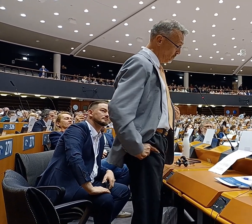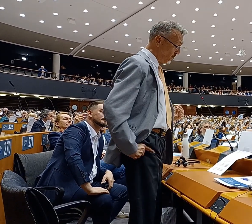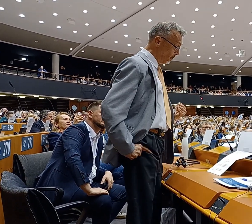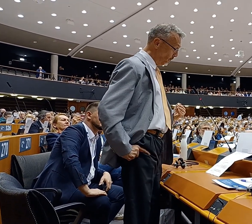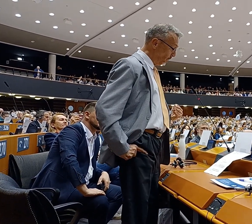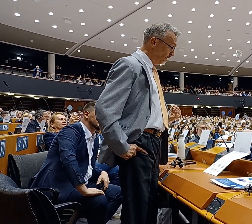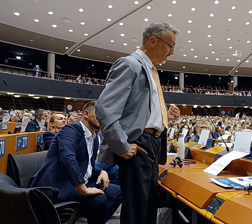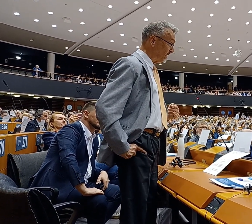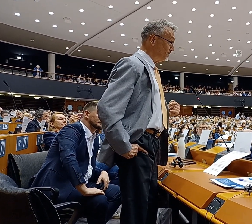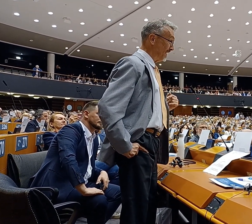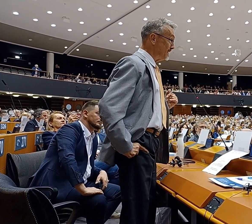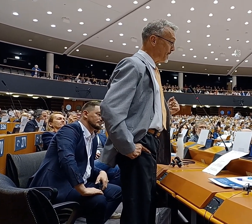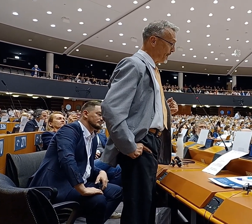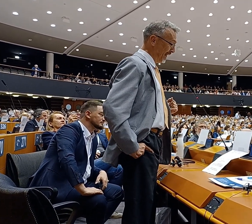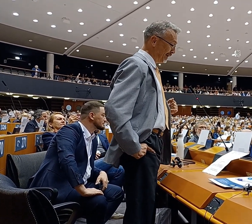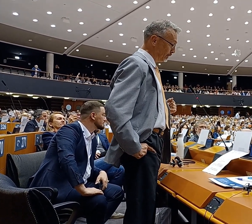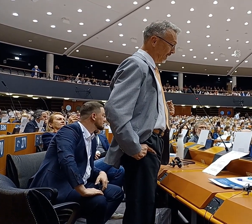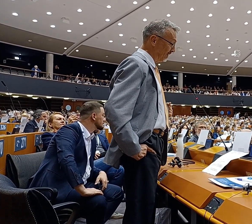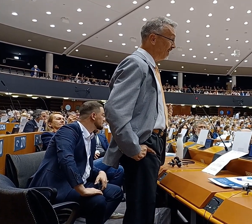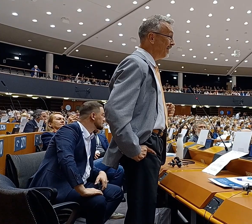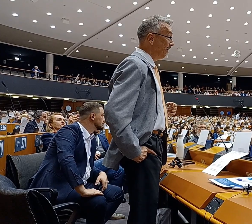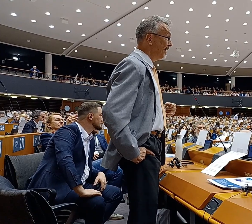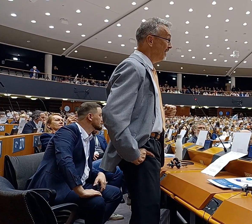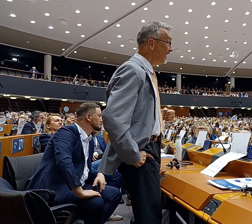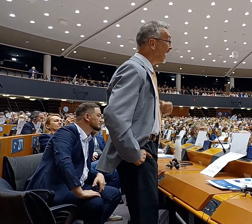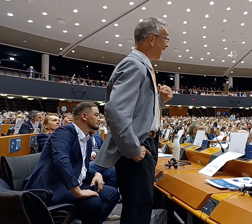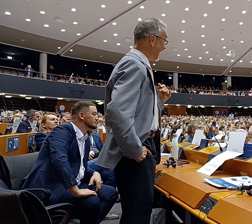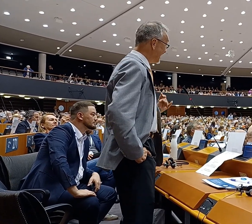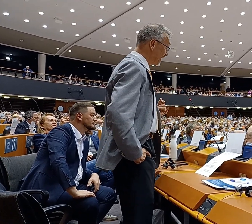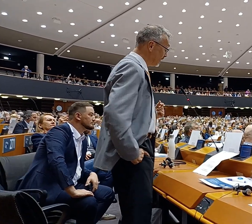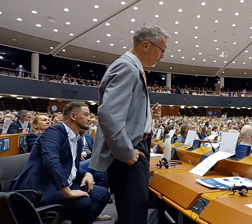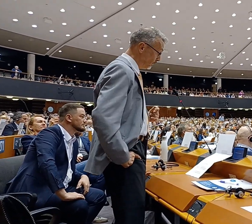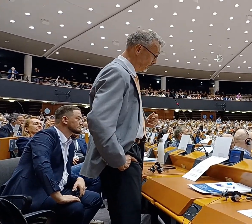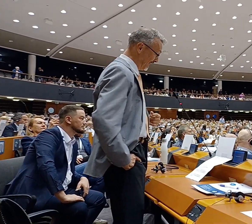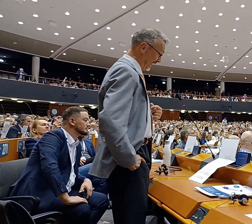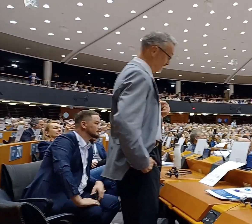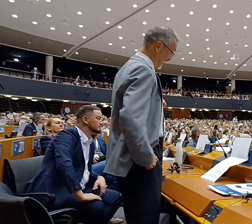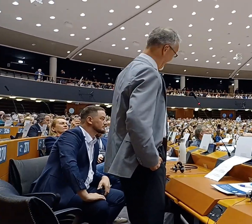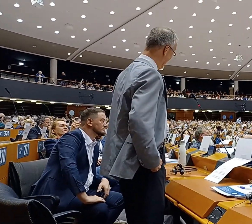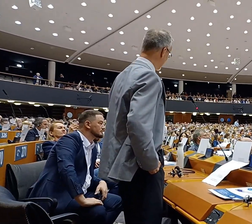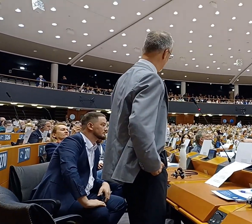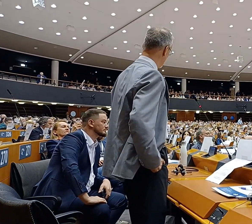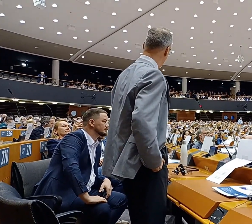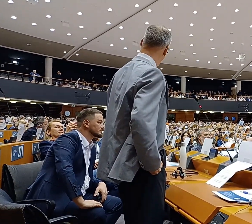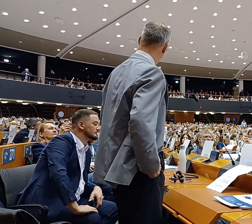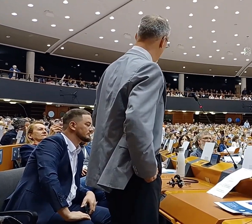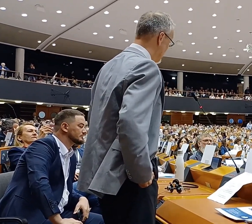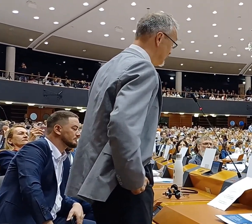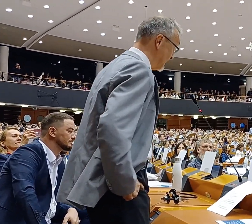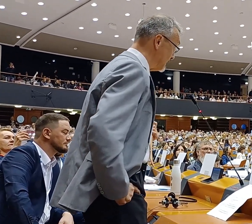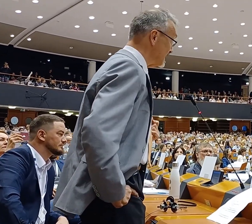dafür, dass Menschen mit Behinderungen ihre Rechte und ihre Freiheiten